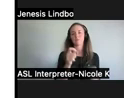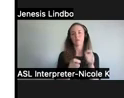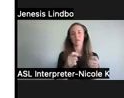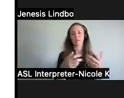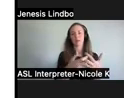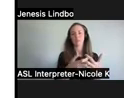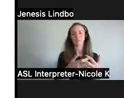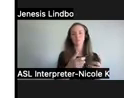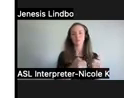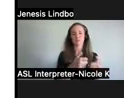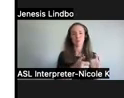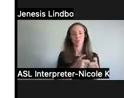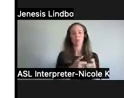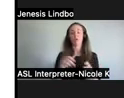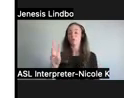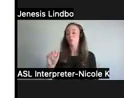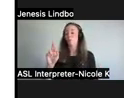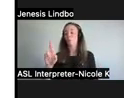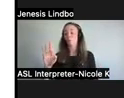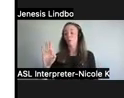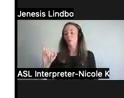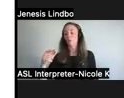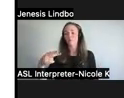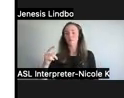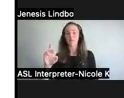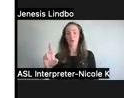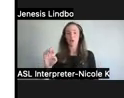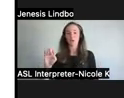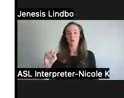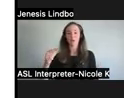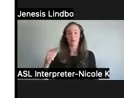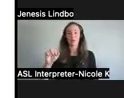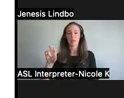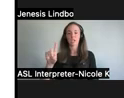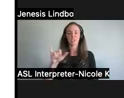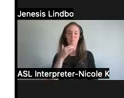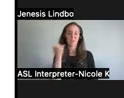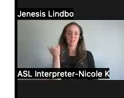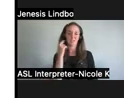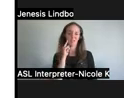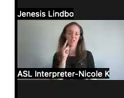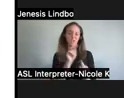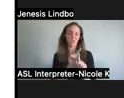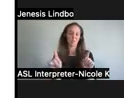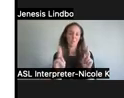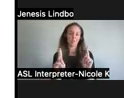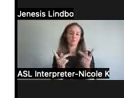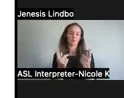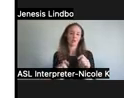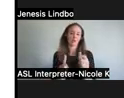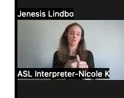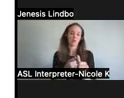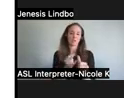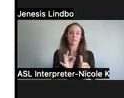what options they have. So Warfighter Engage, I think, is one of the best options to look to first for someone who you're trying to